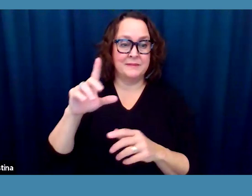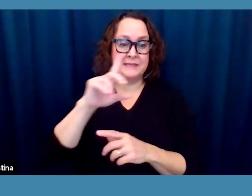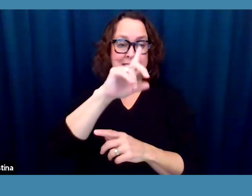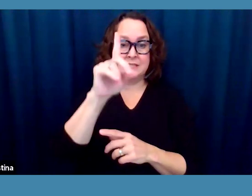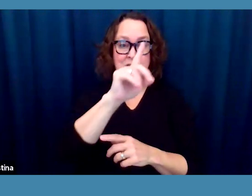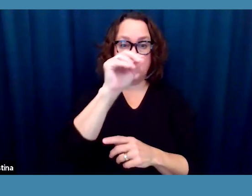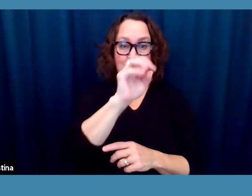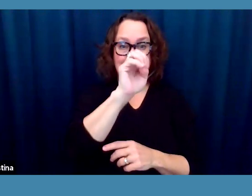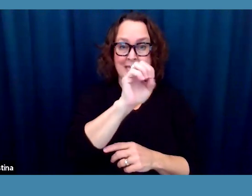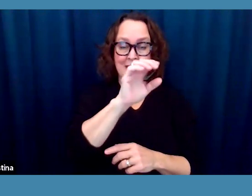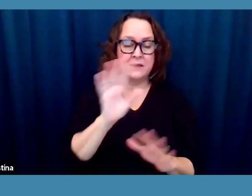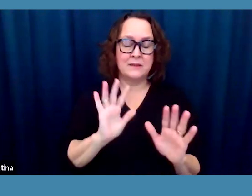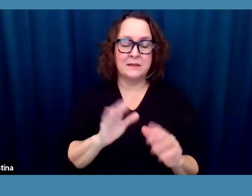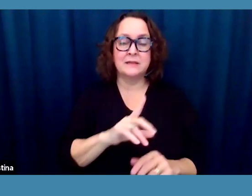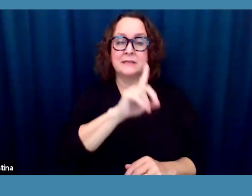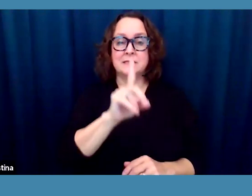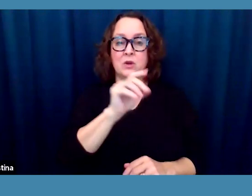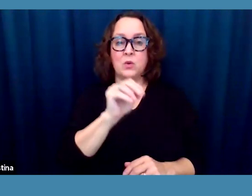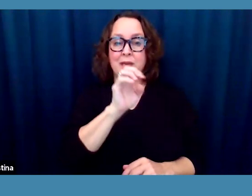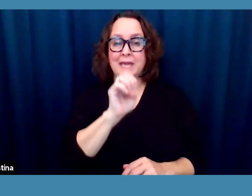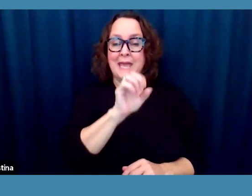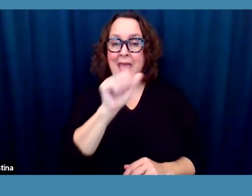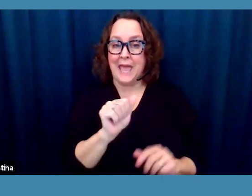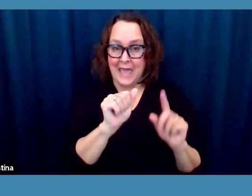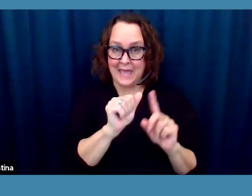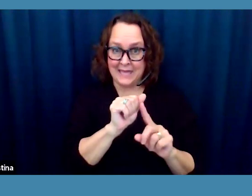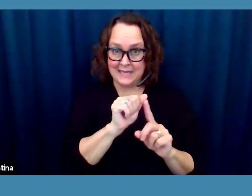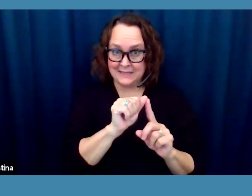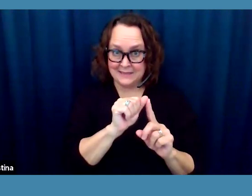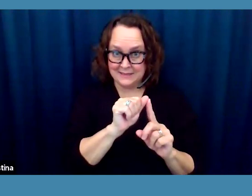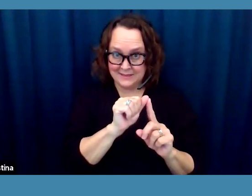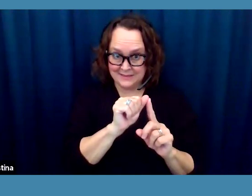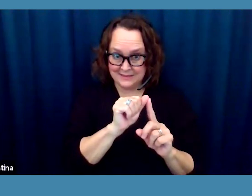DOE, Department of Elder Affairs does